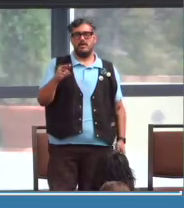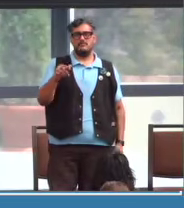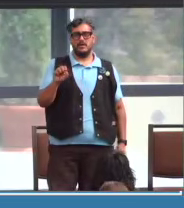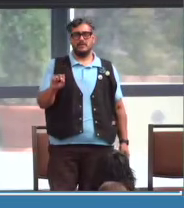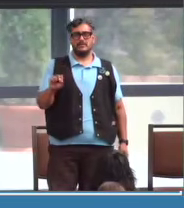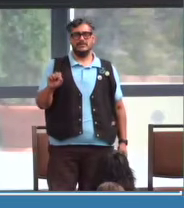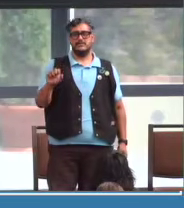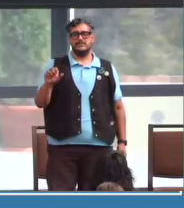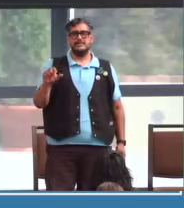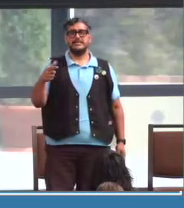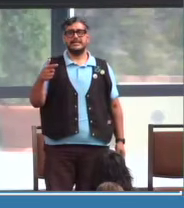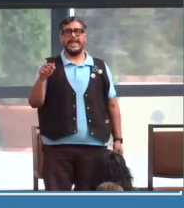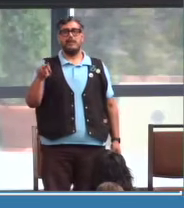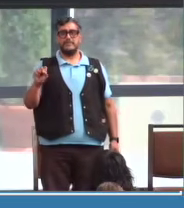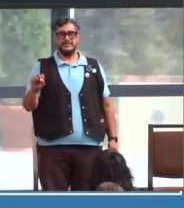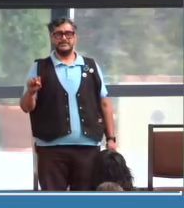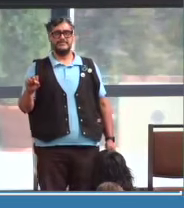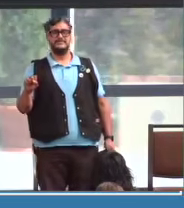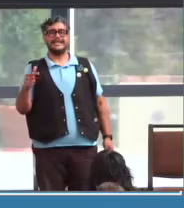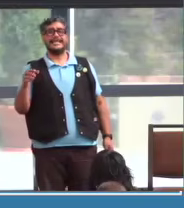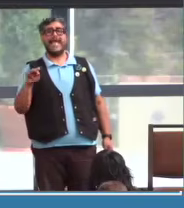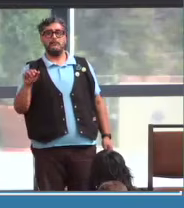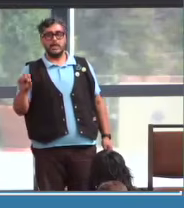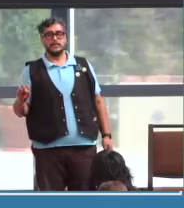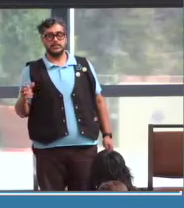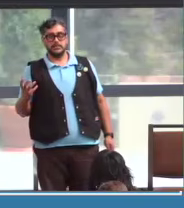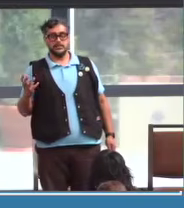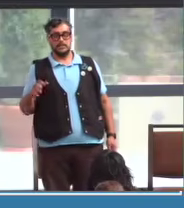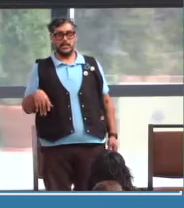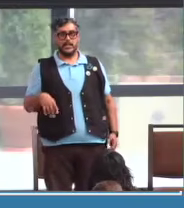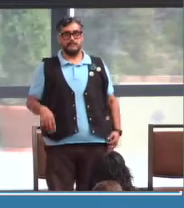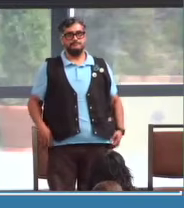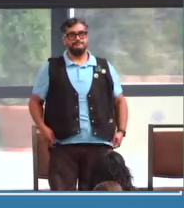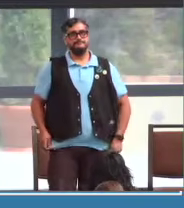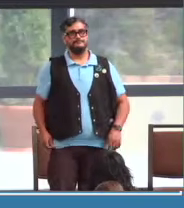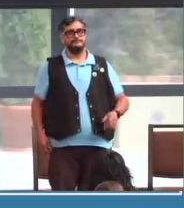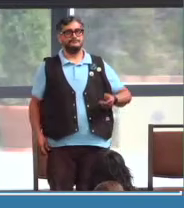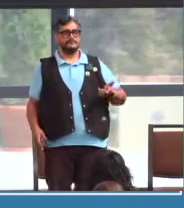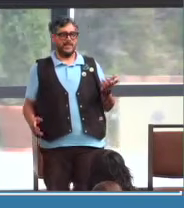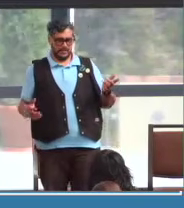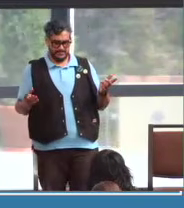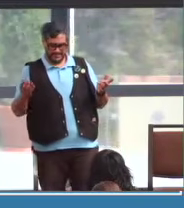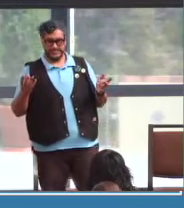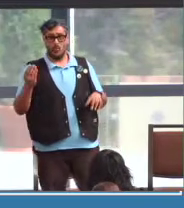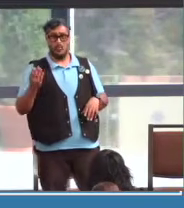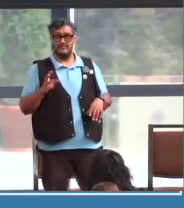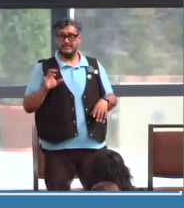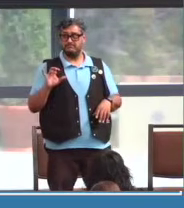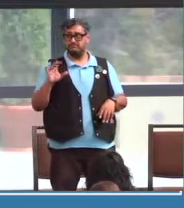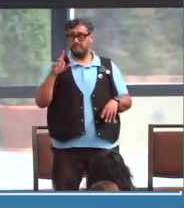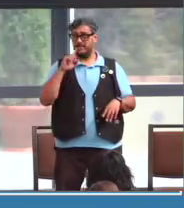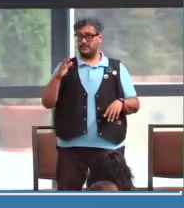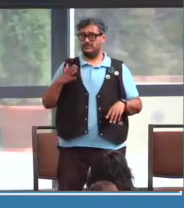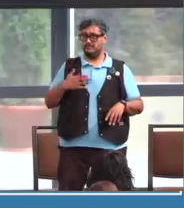and gammas. Correct, and all of this, you know what I'm talking about. Yeah. And I was told this is because of